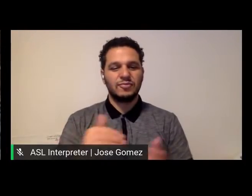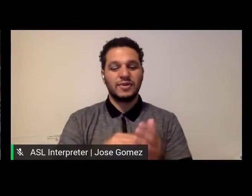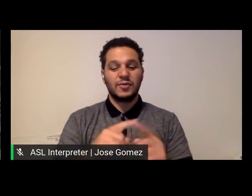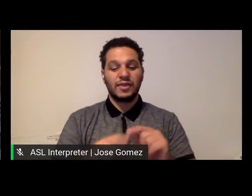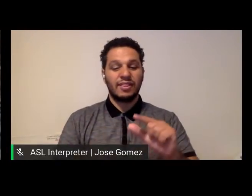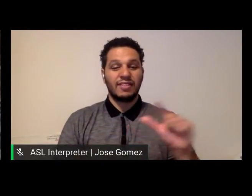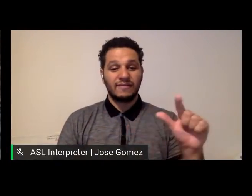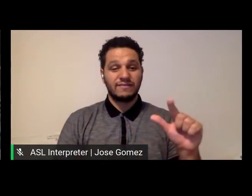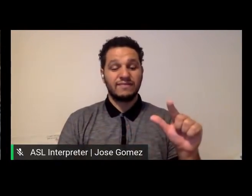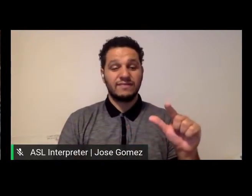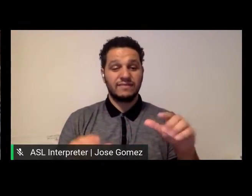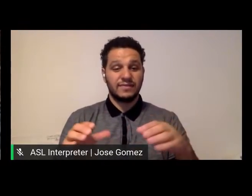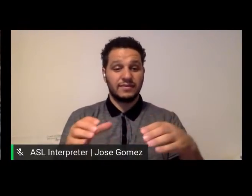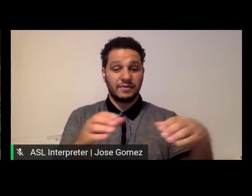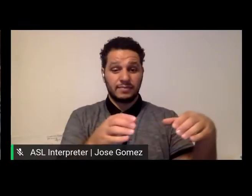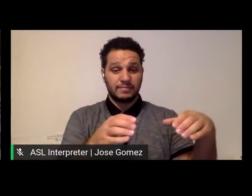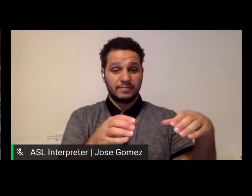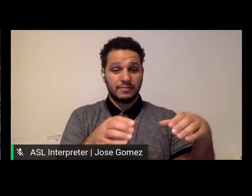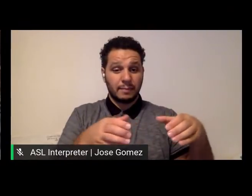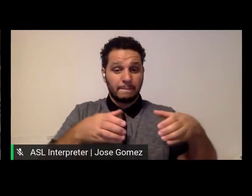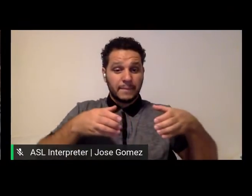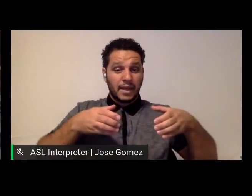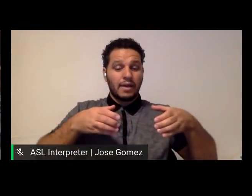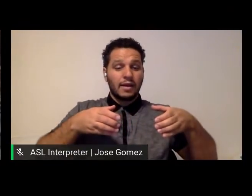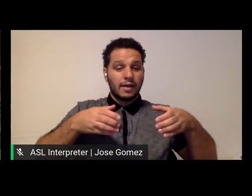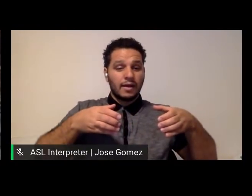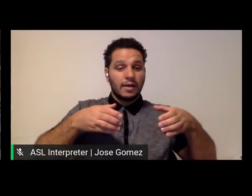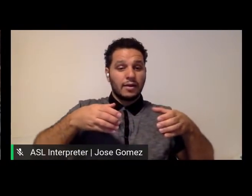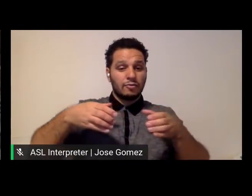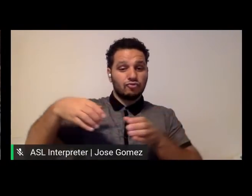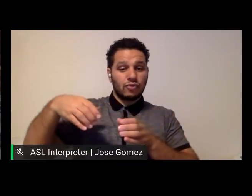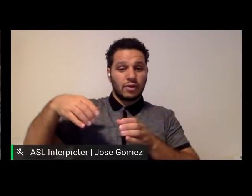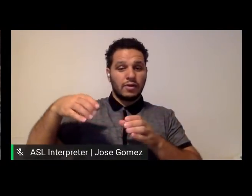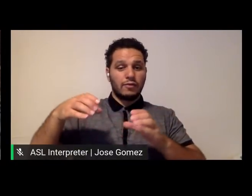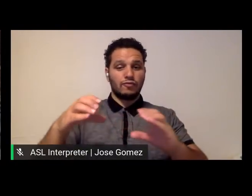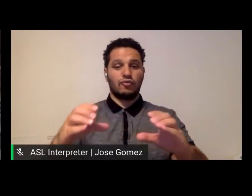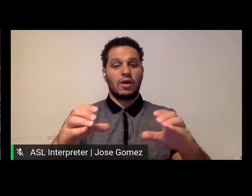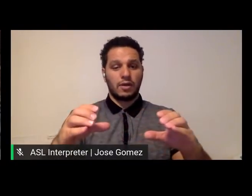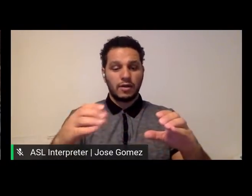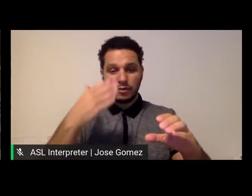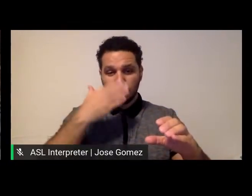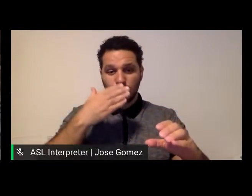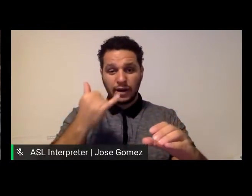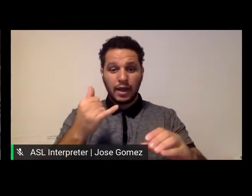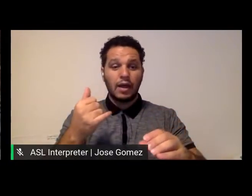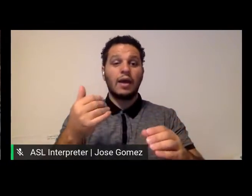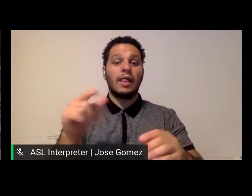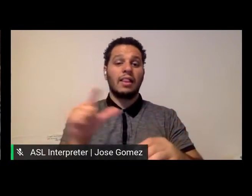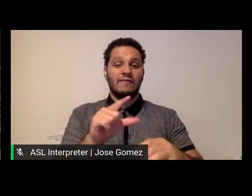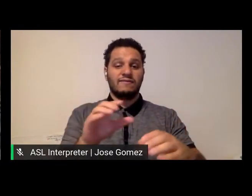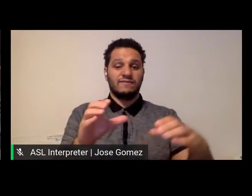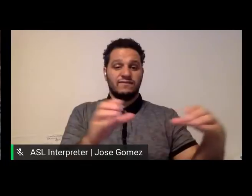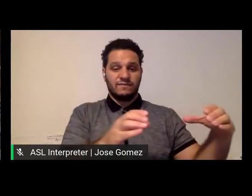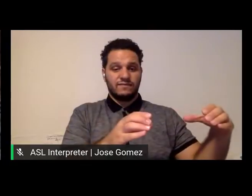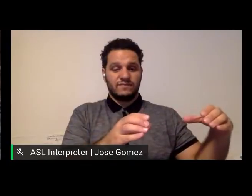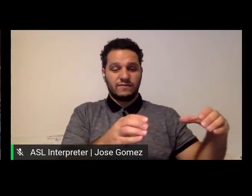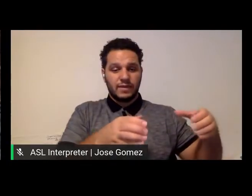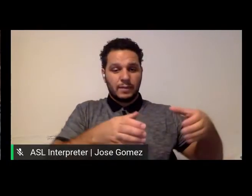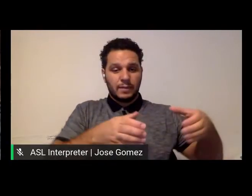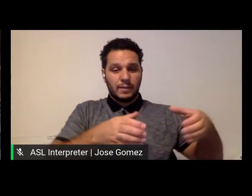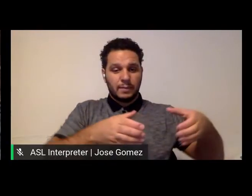Back, right, and front, left,